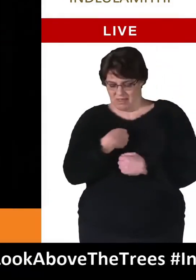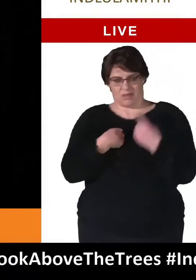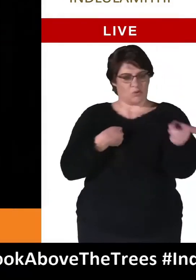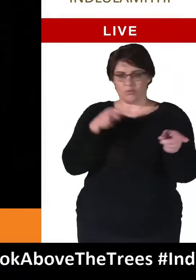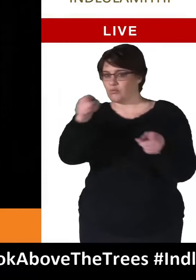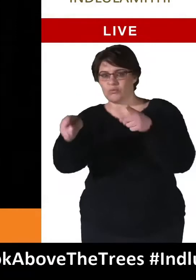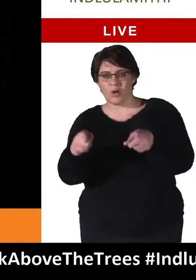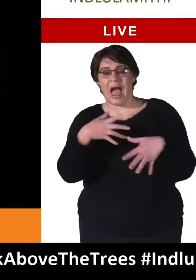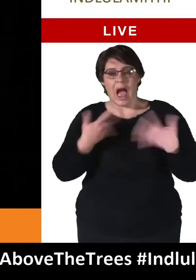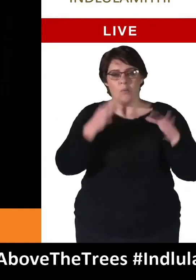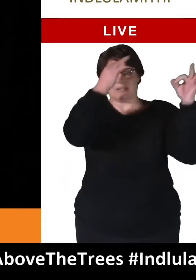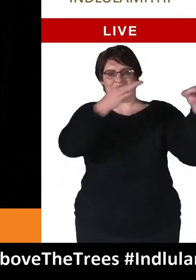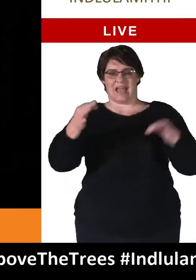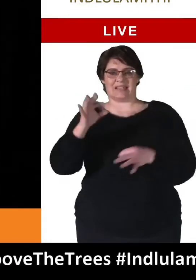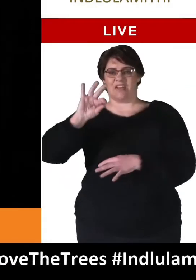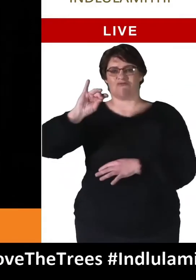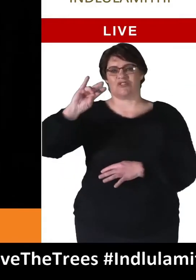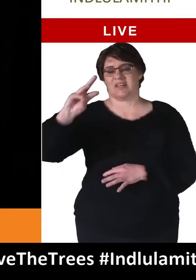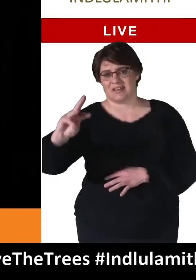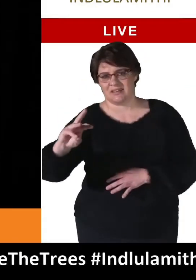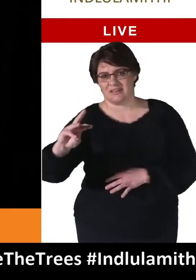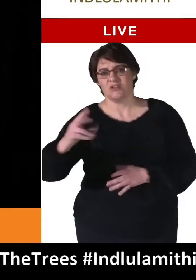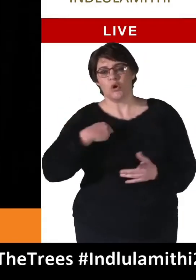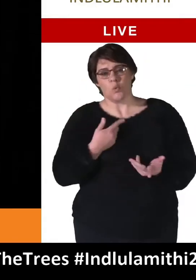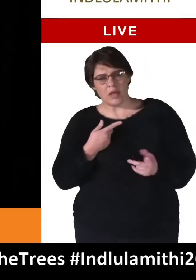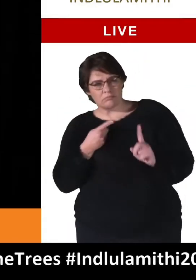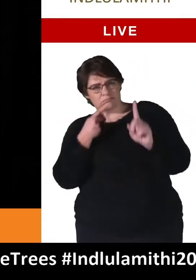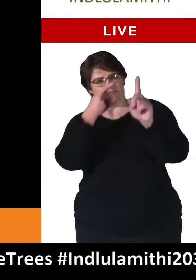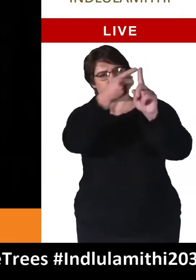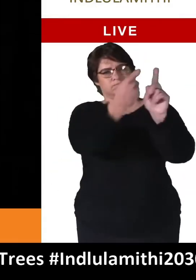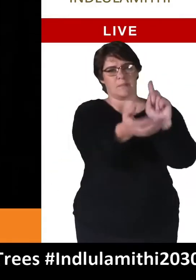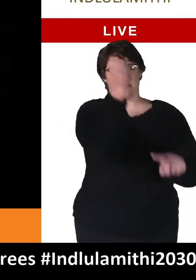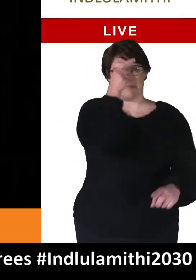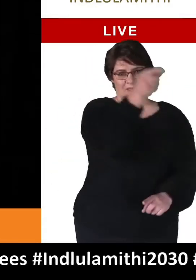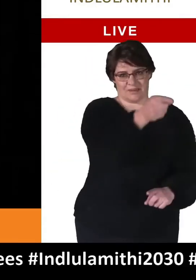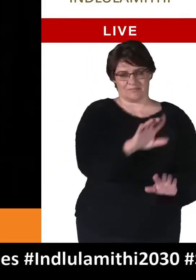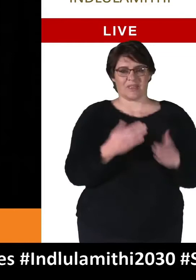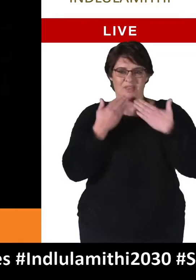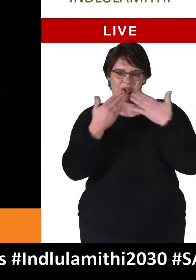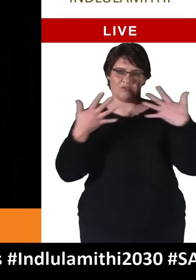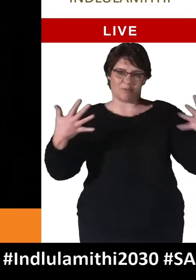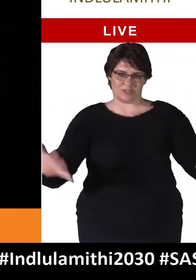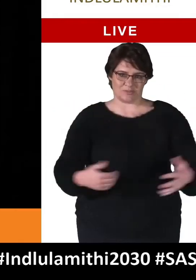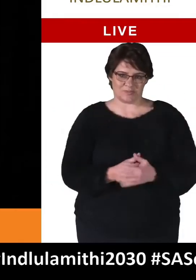makes decisions every day to take us in a direction that we want to go. Thank you very much.